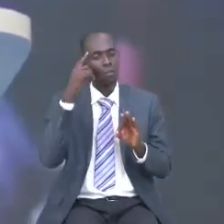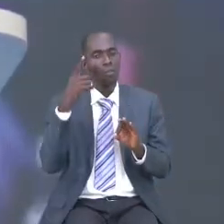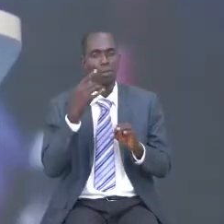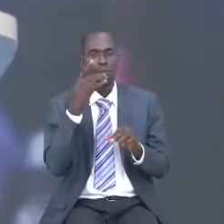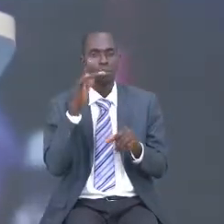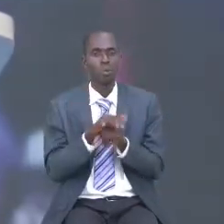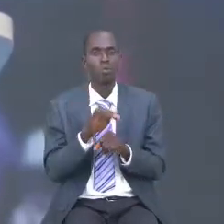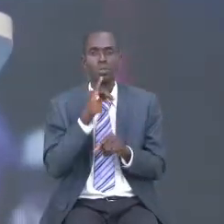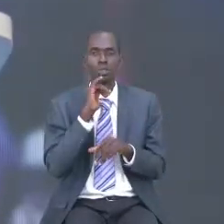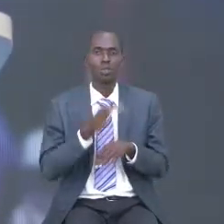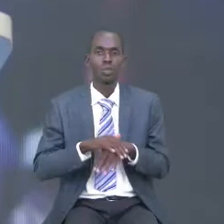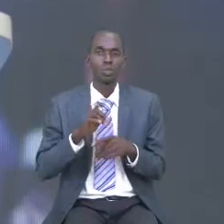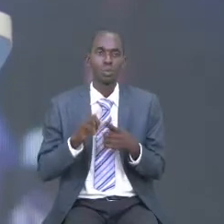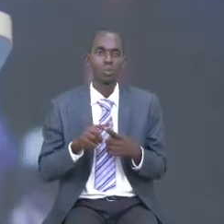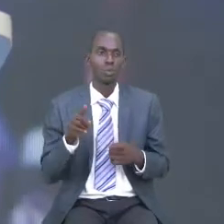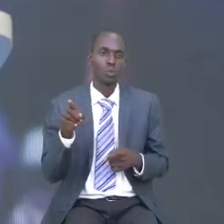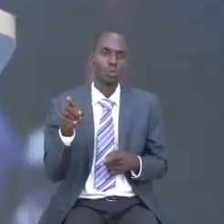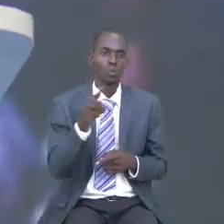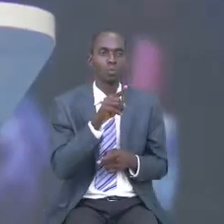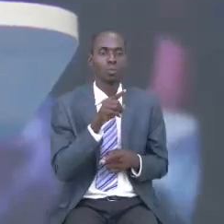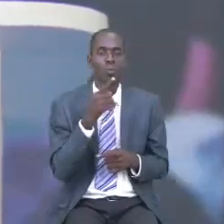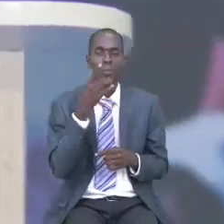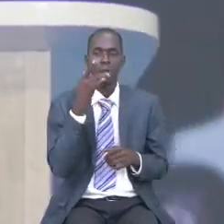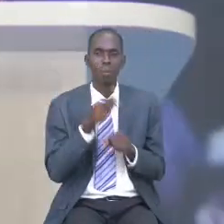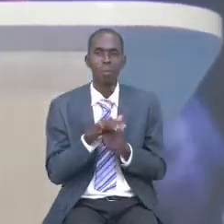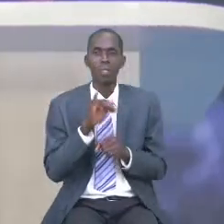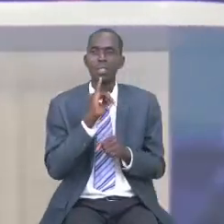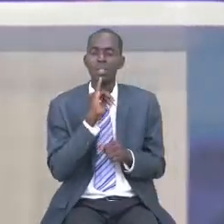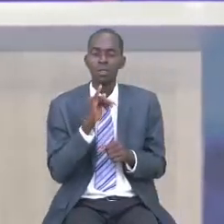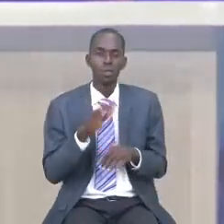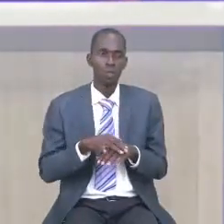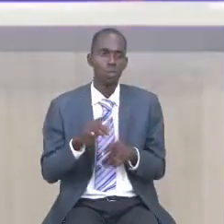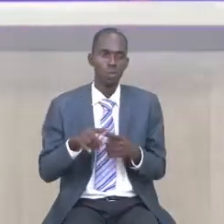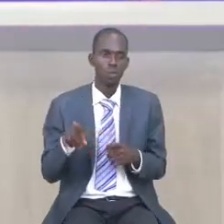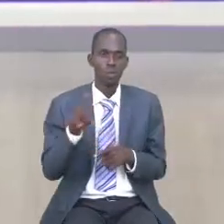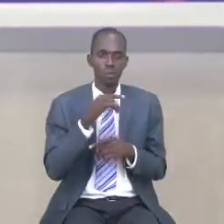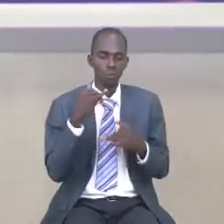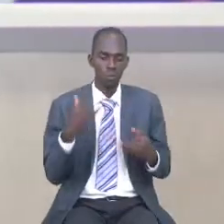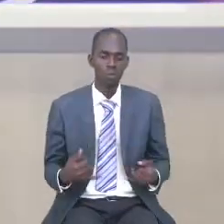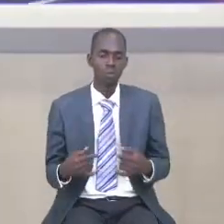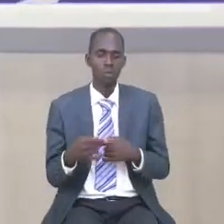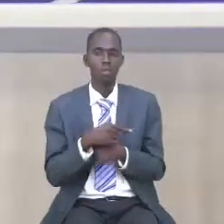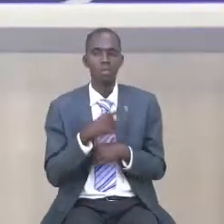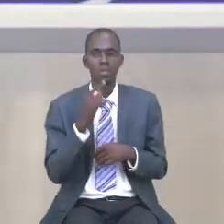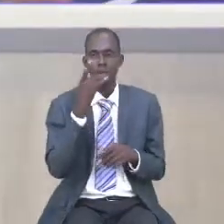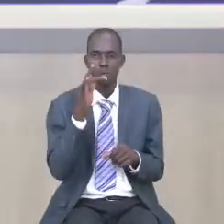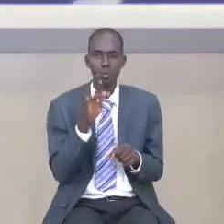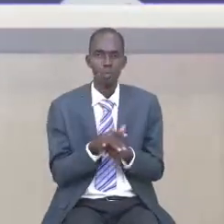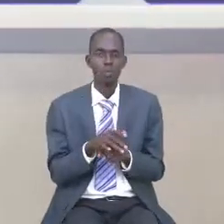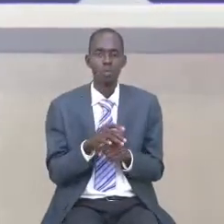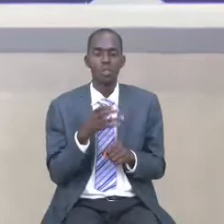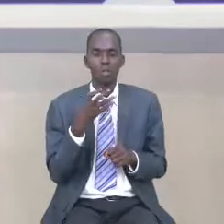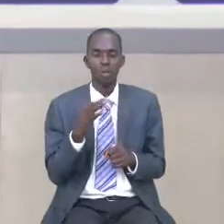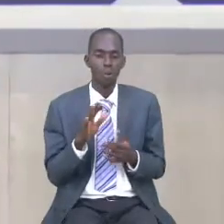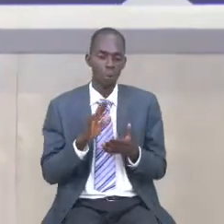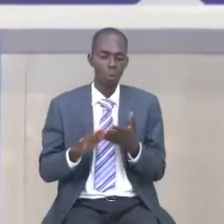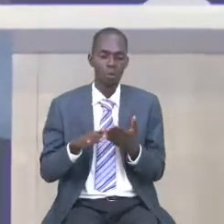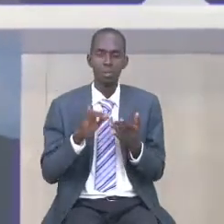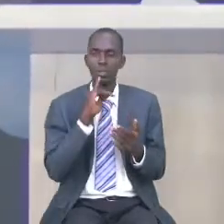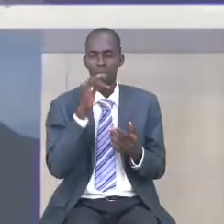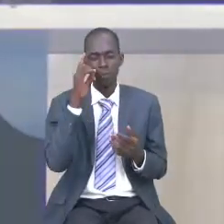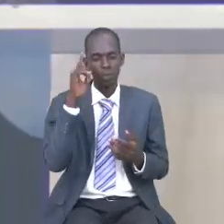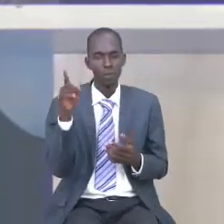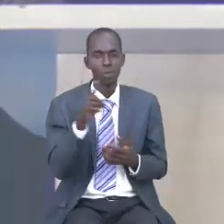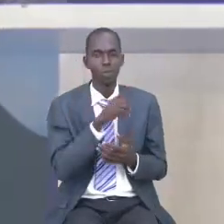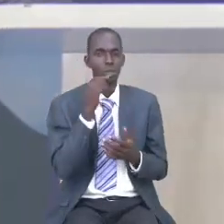is unto you. The promise this day is unto you. The promise of pardon is for you.